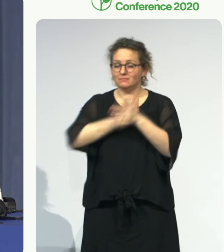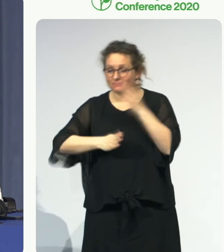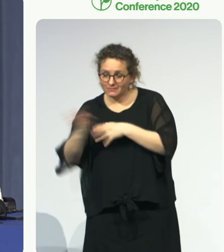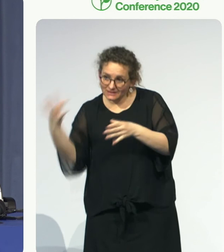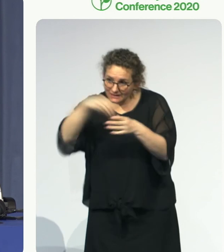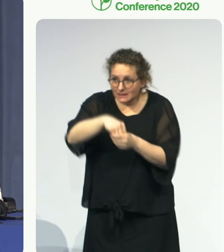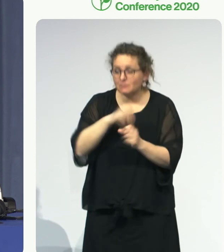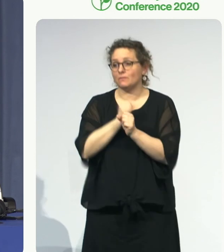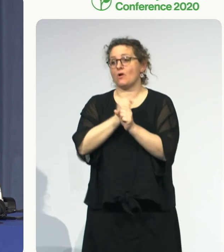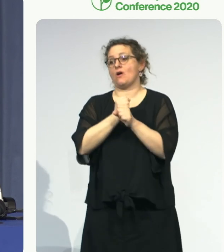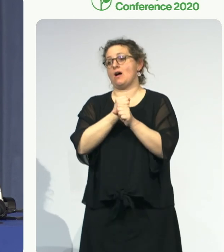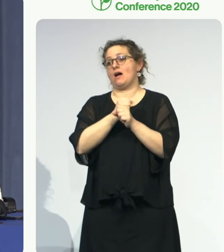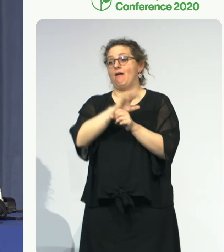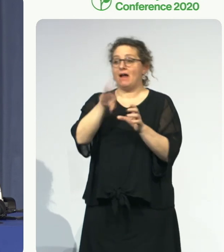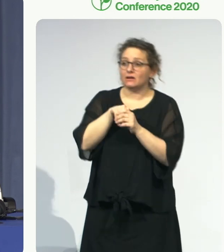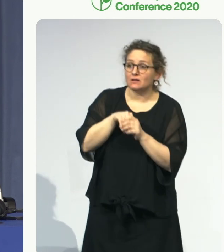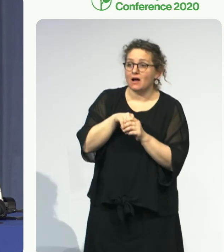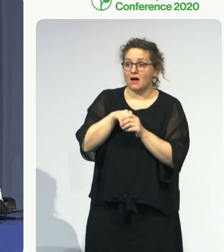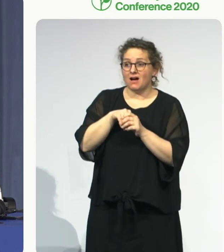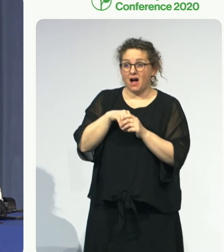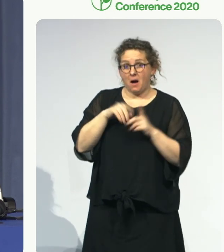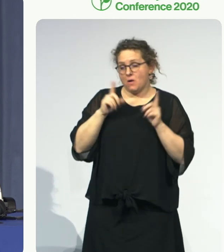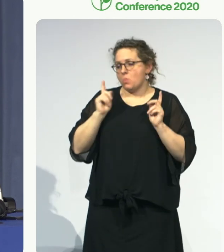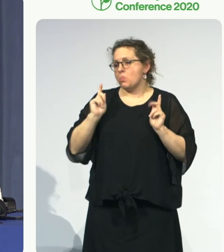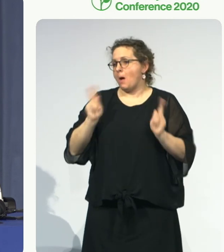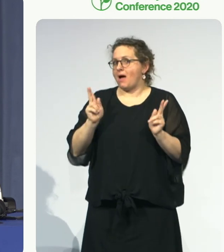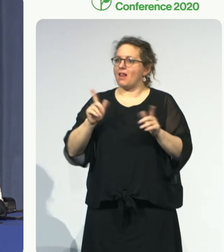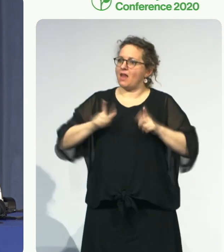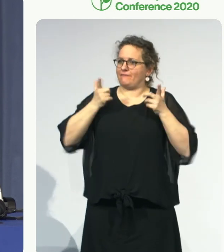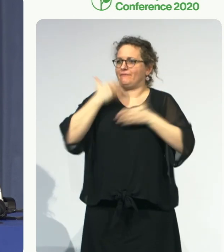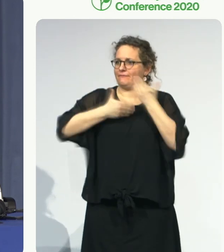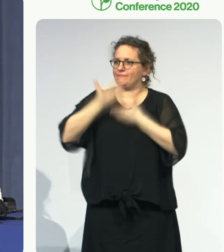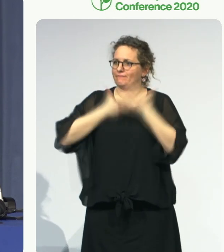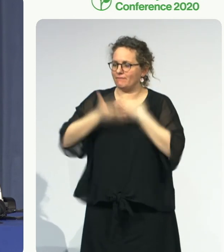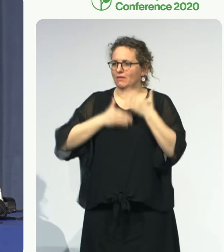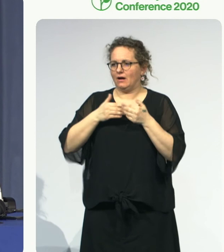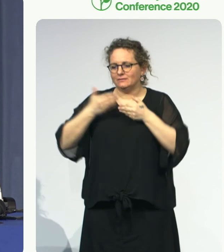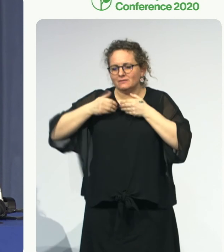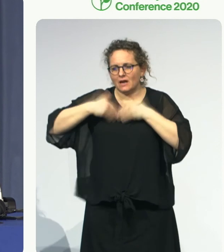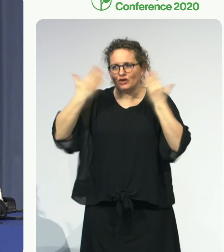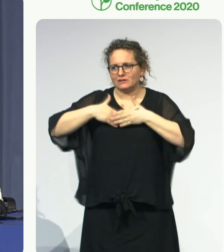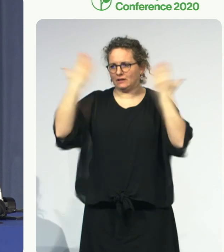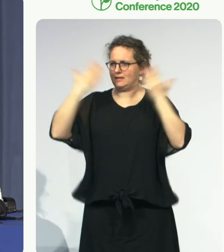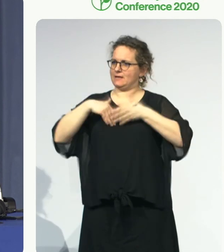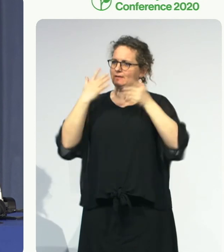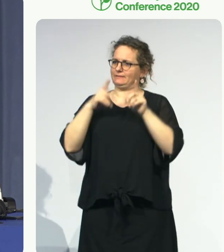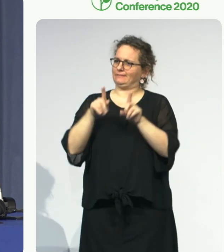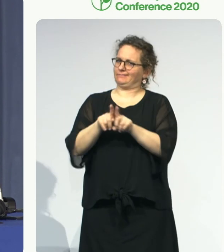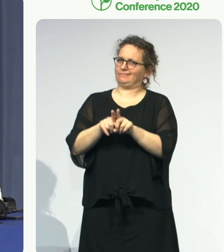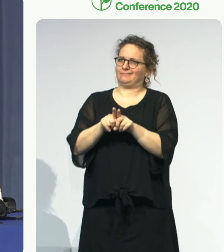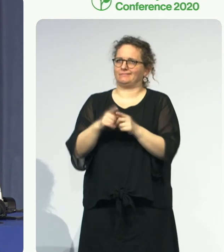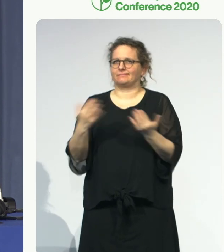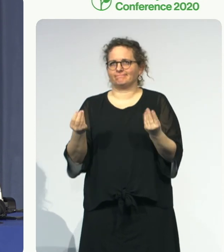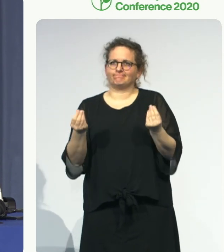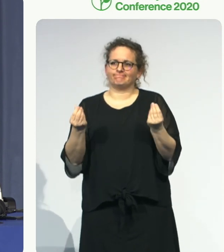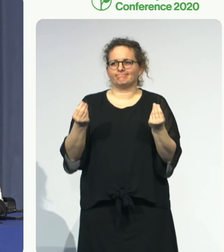nearly always, every day, we are often dealing with the aspect that all our colleagues